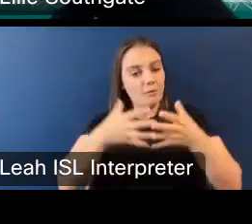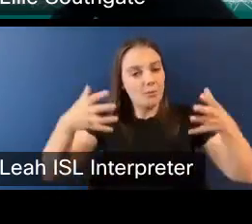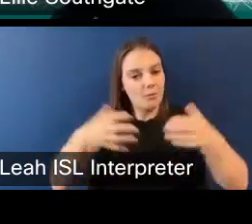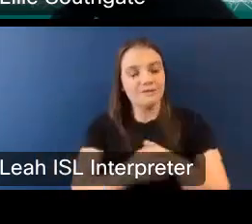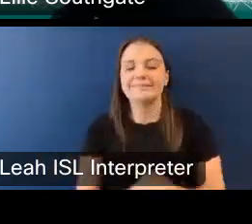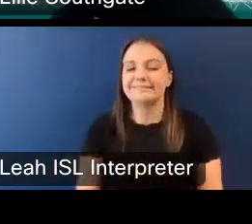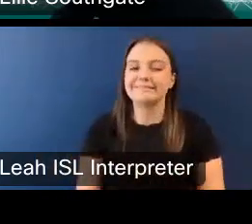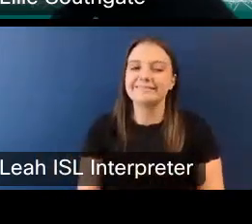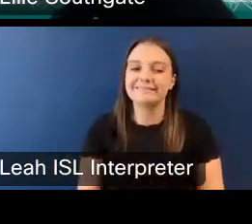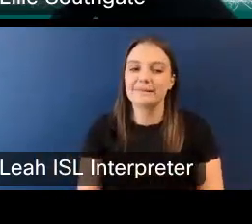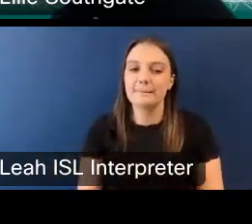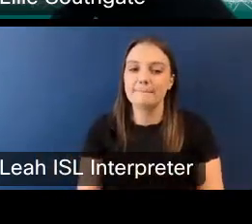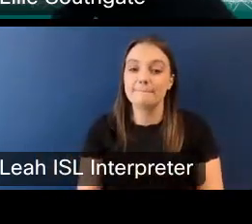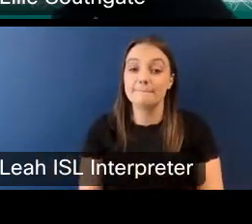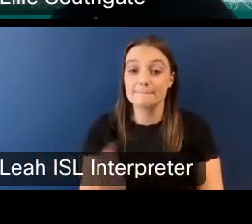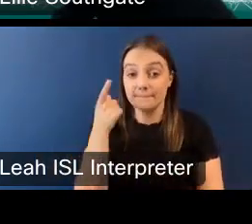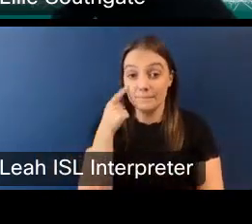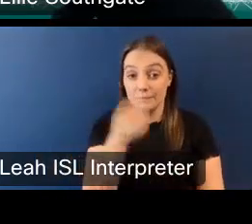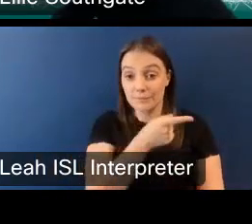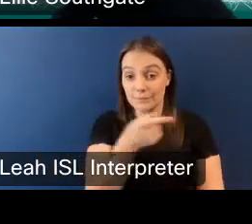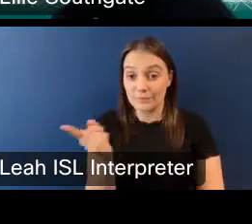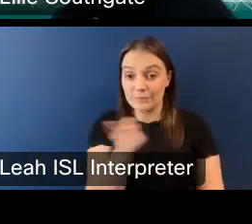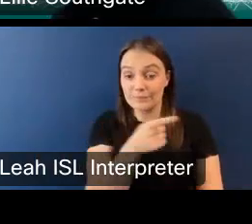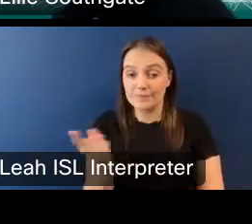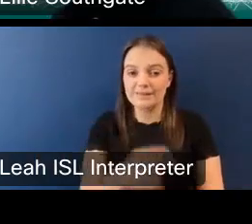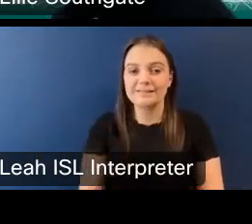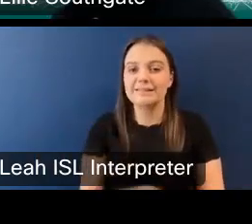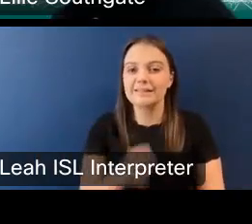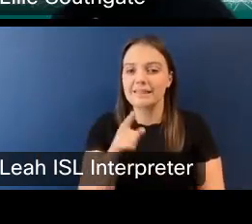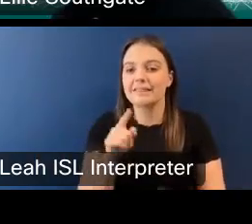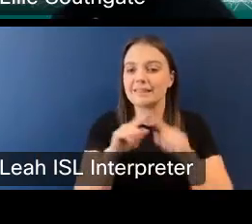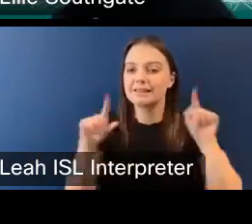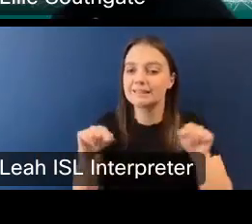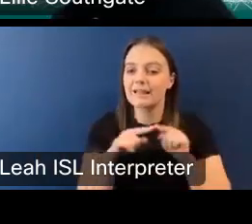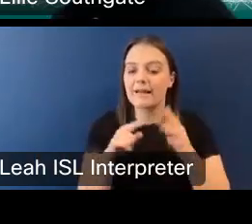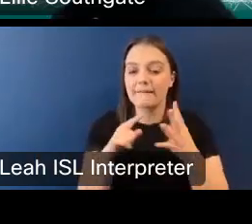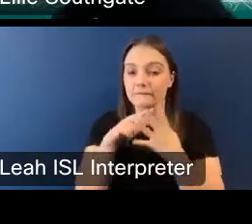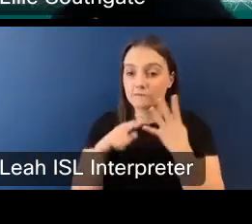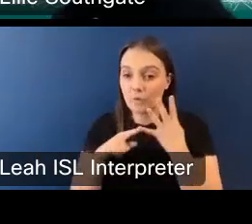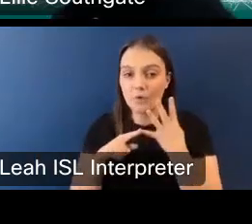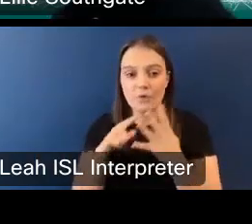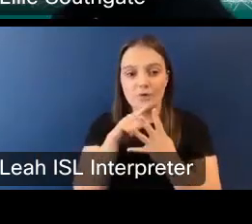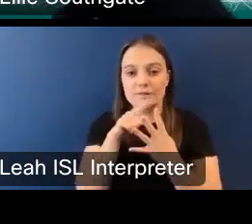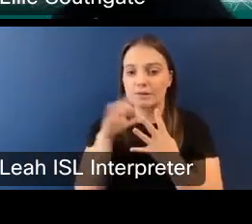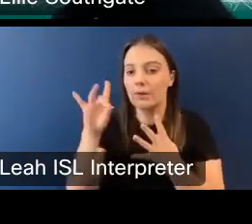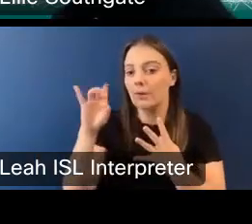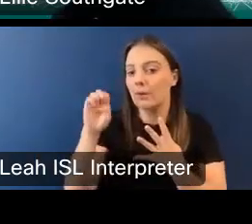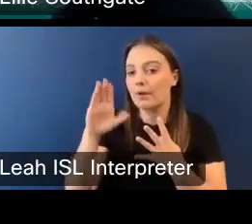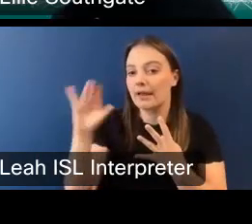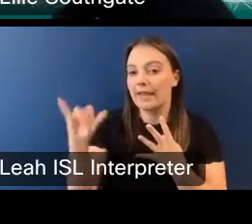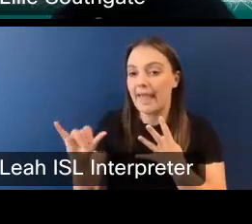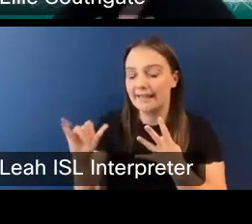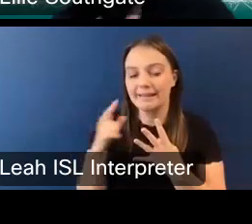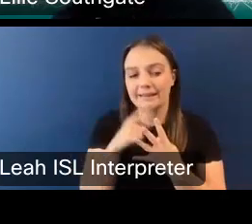we are, as you see here on this particular slide, Kelly is our